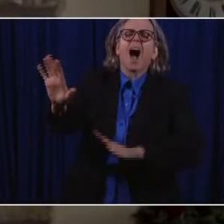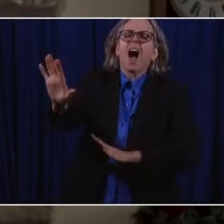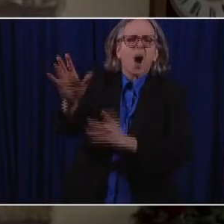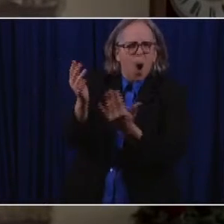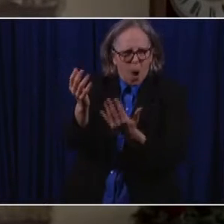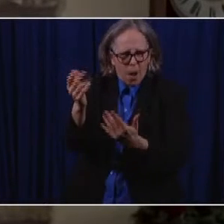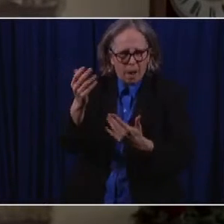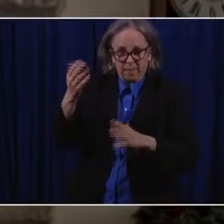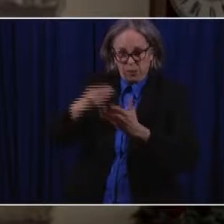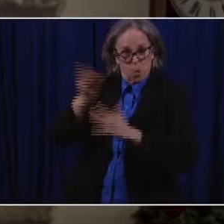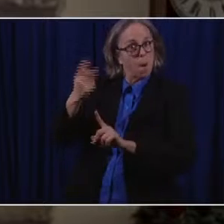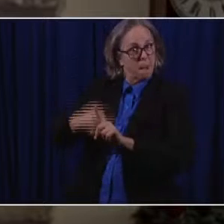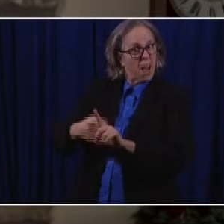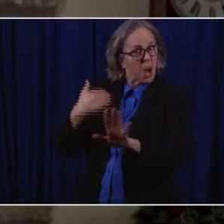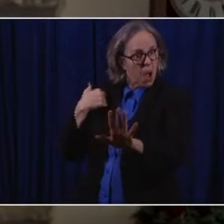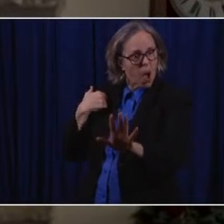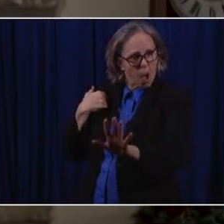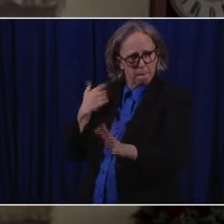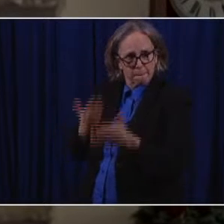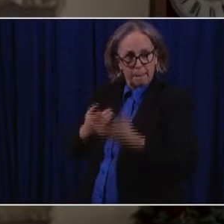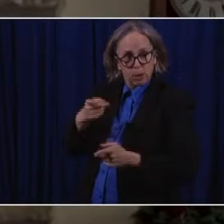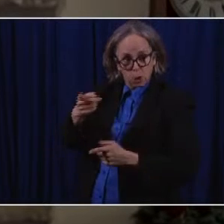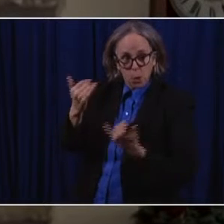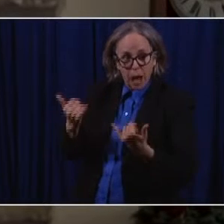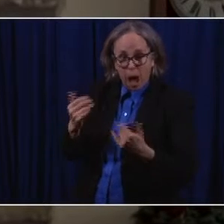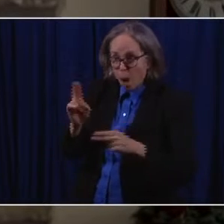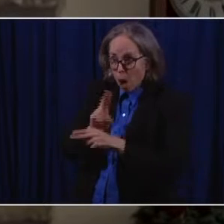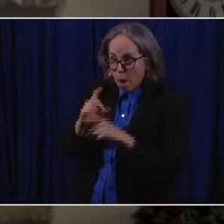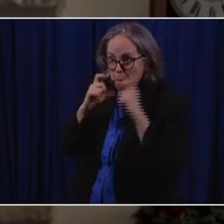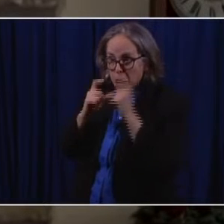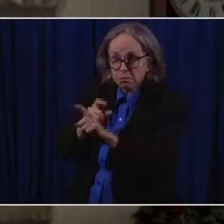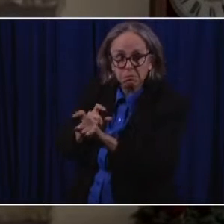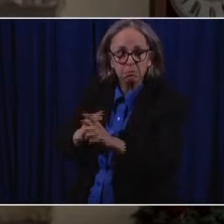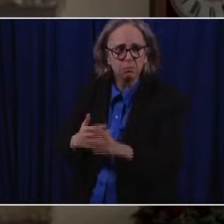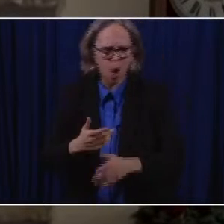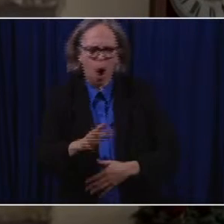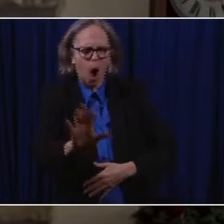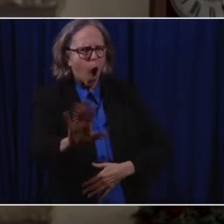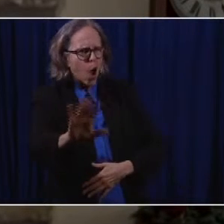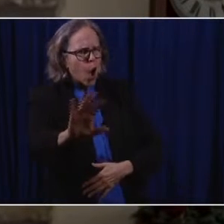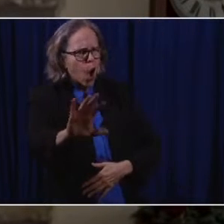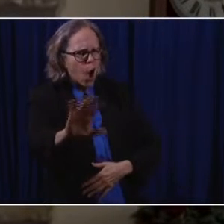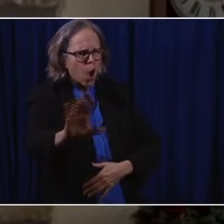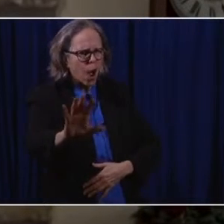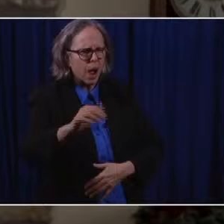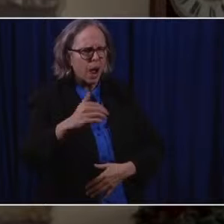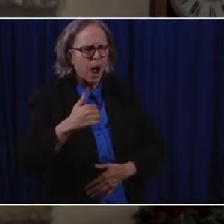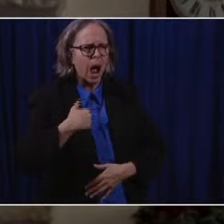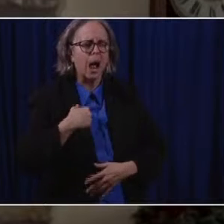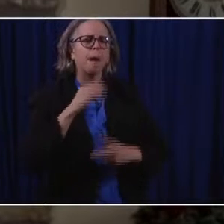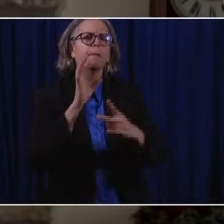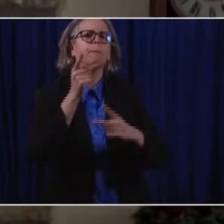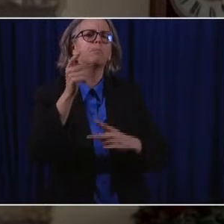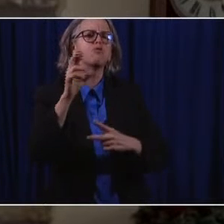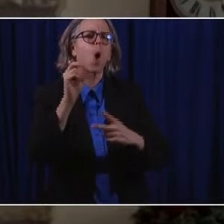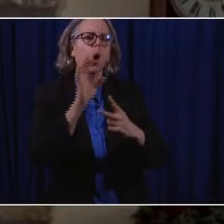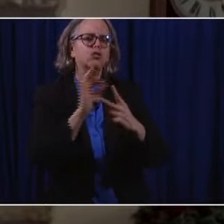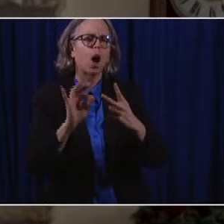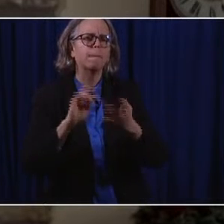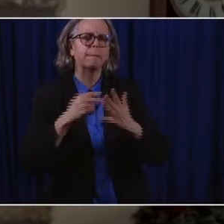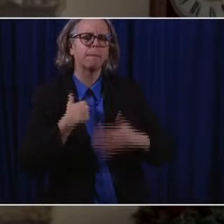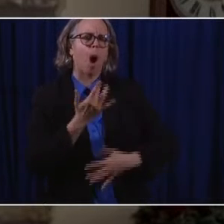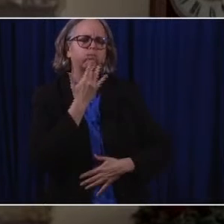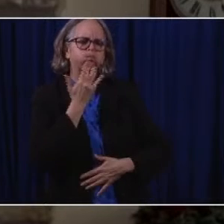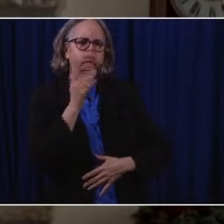masks. I'm sorry. Maybe you are now. No, I'm pro you health are. choice. I'm pro health choice, meaning each person should have the choice. If somebody needs